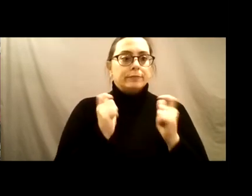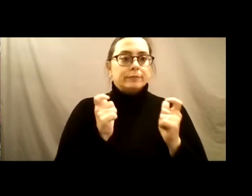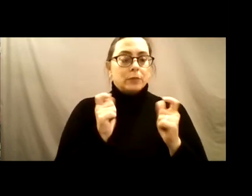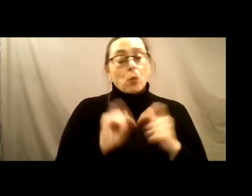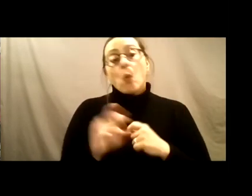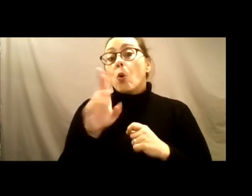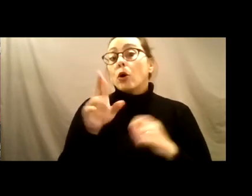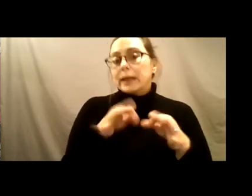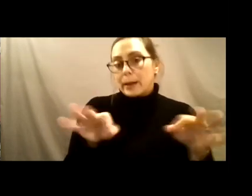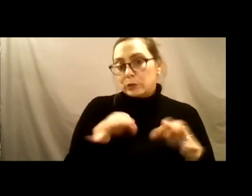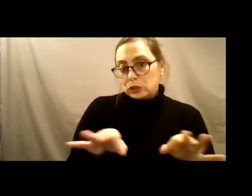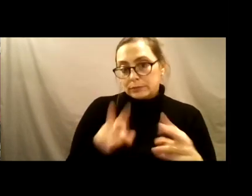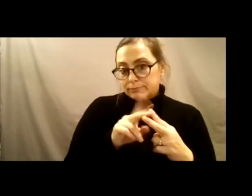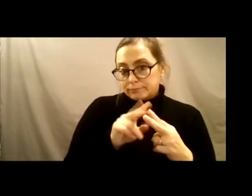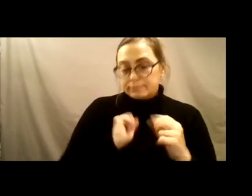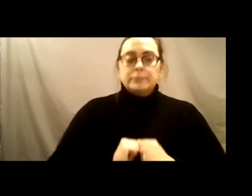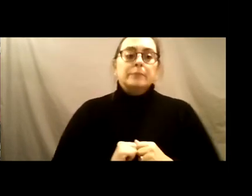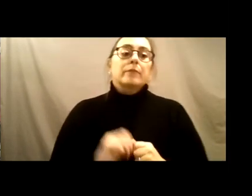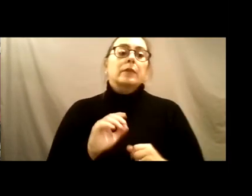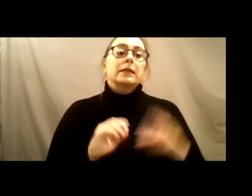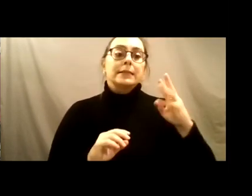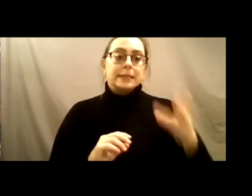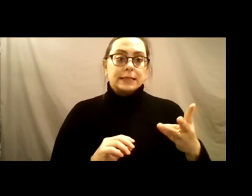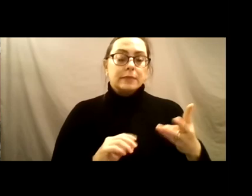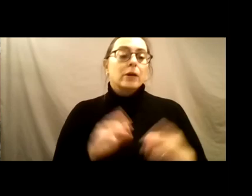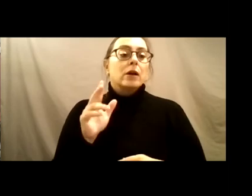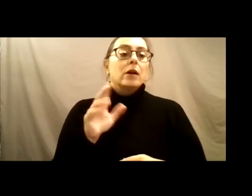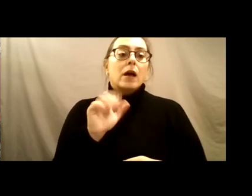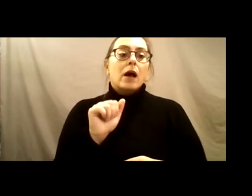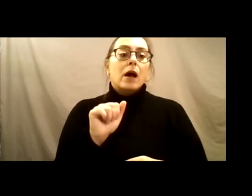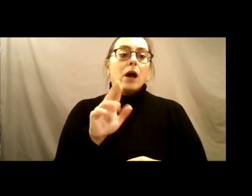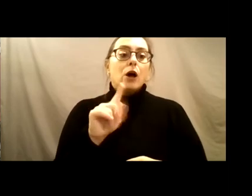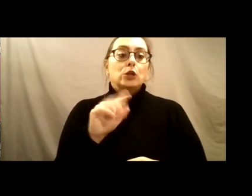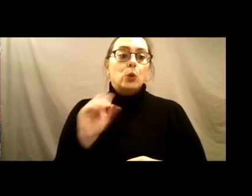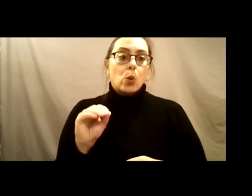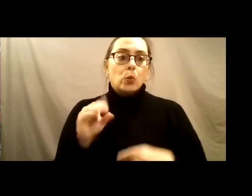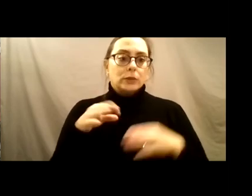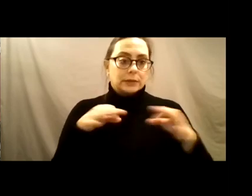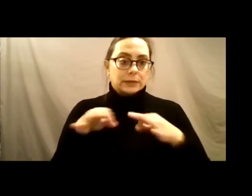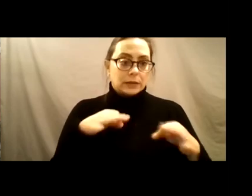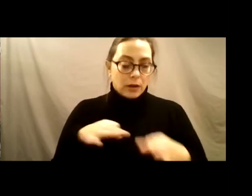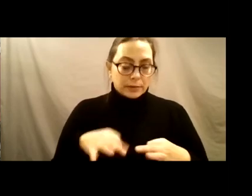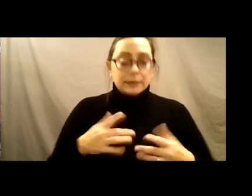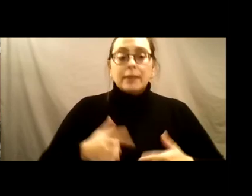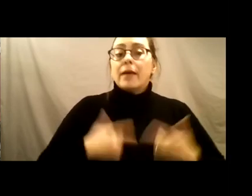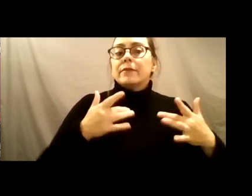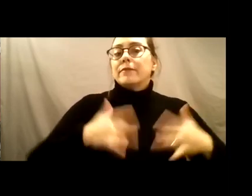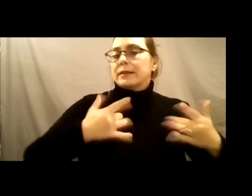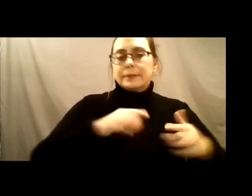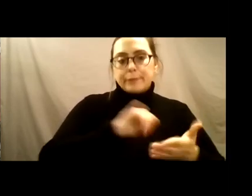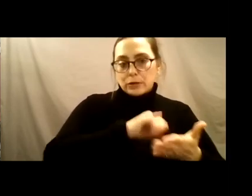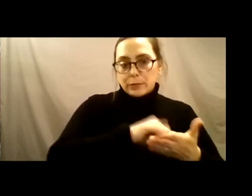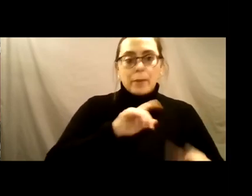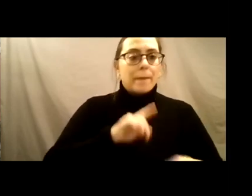captioning. 6, audio describe. Live events and films when possible. This is to describe